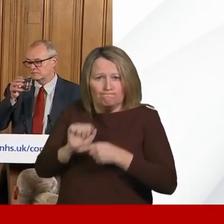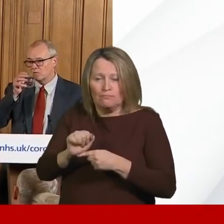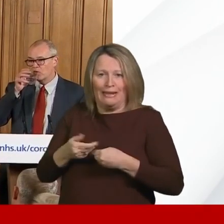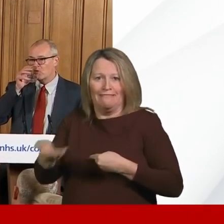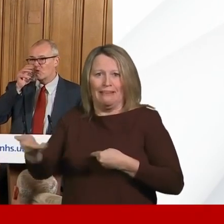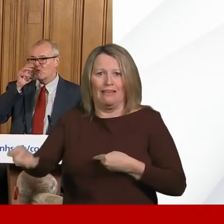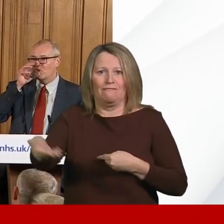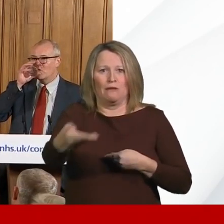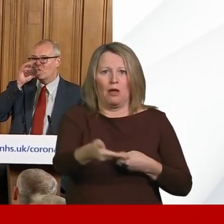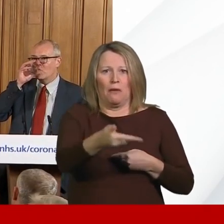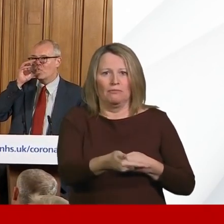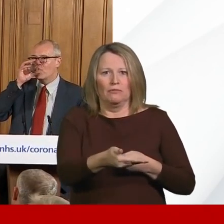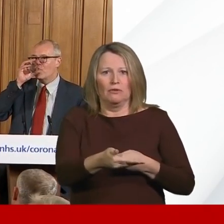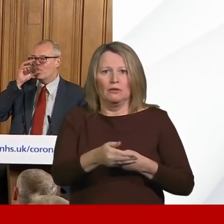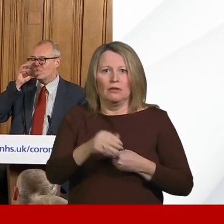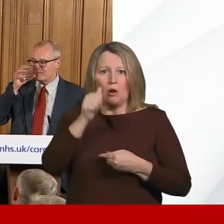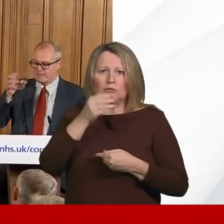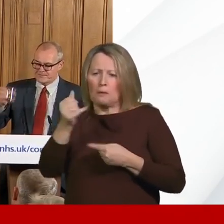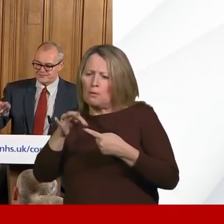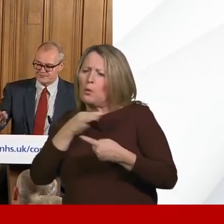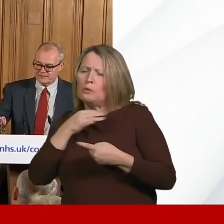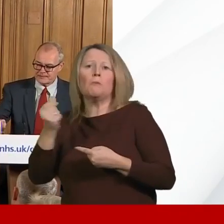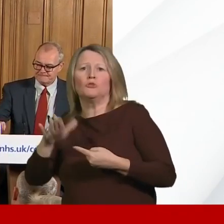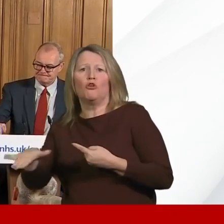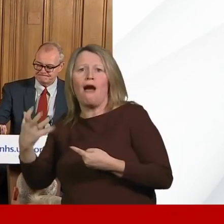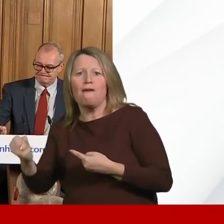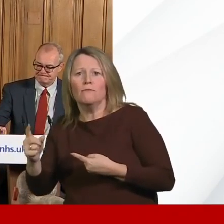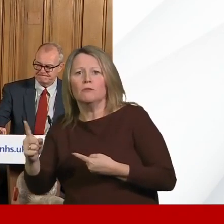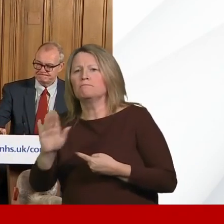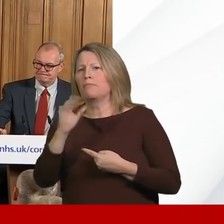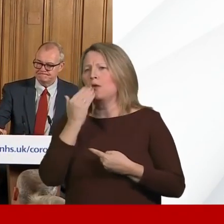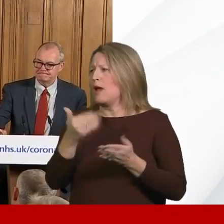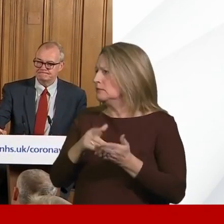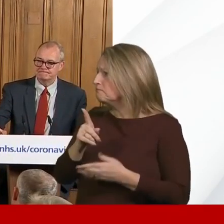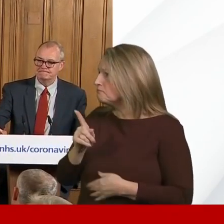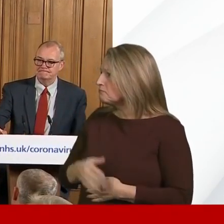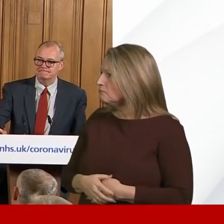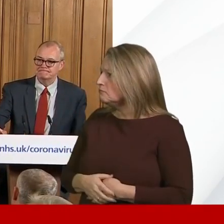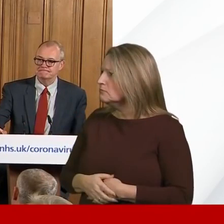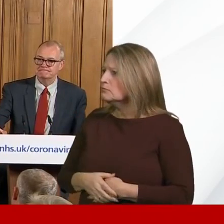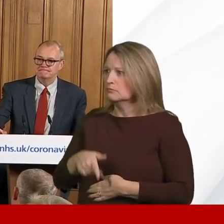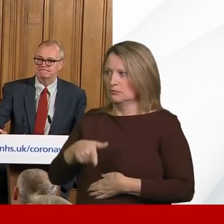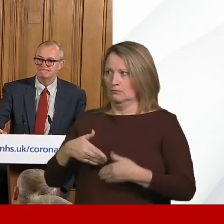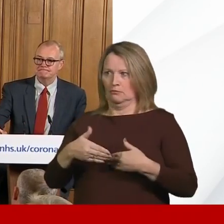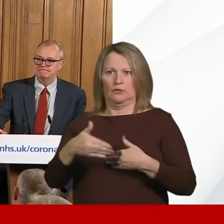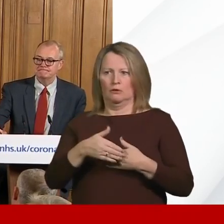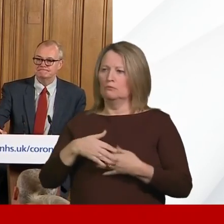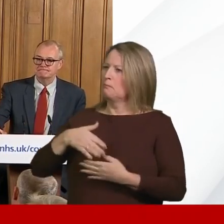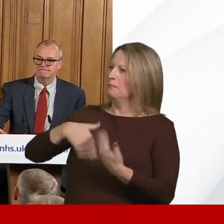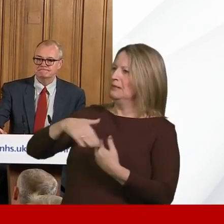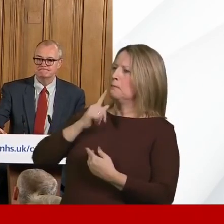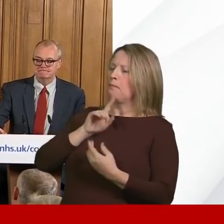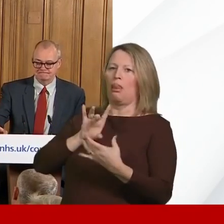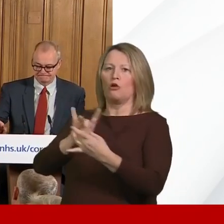which maximise the impact to health and our safety, whilst minimising those to the way that we live. This